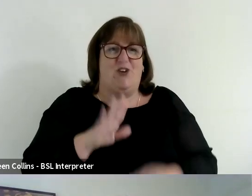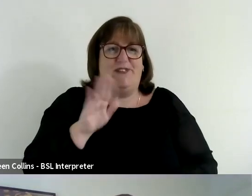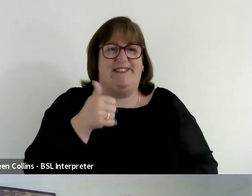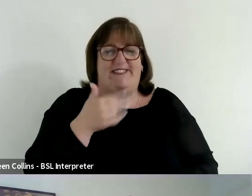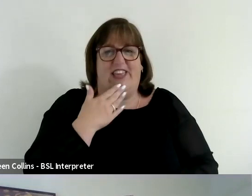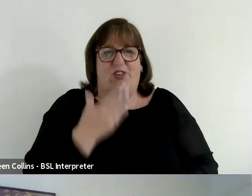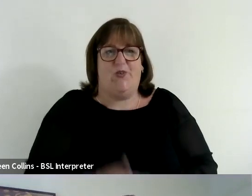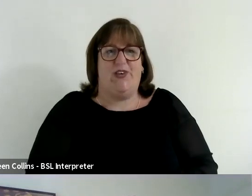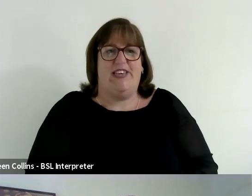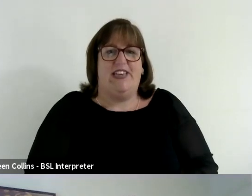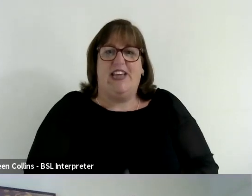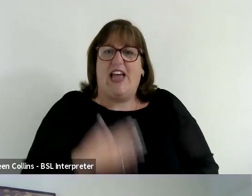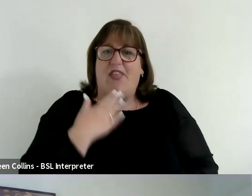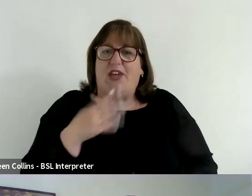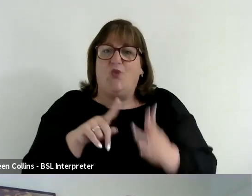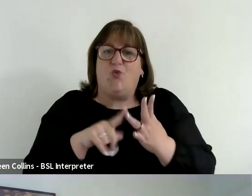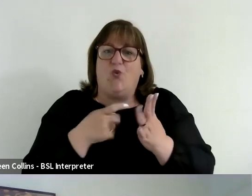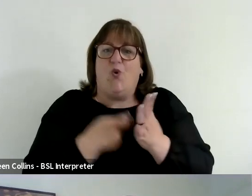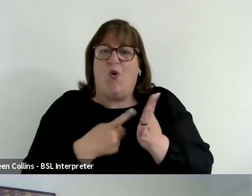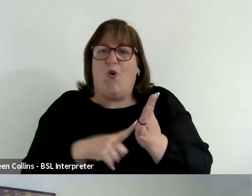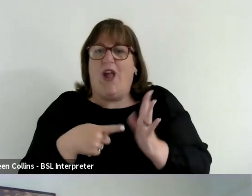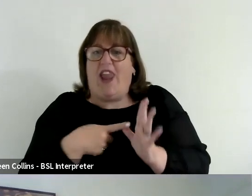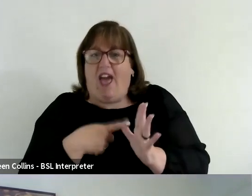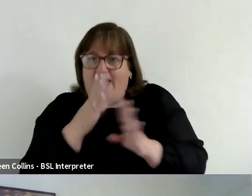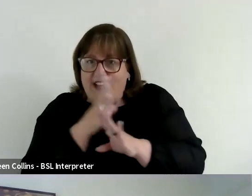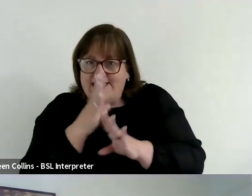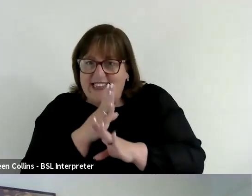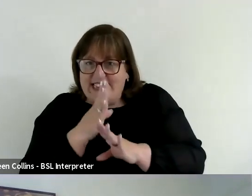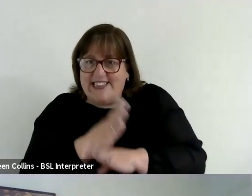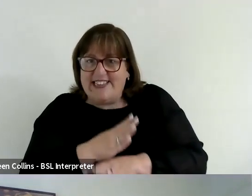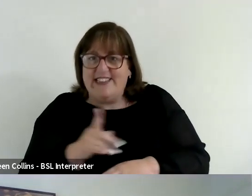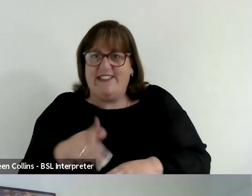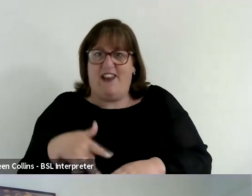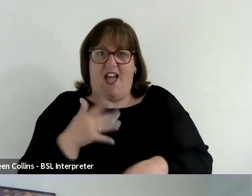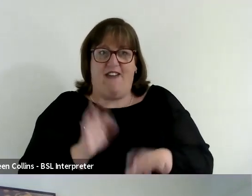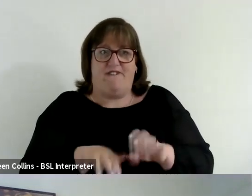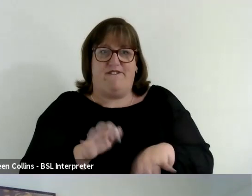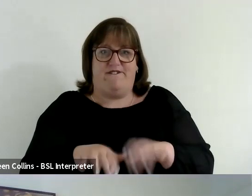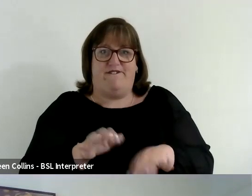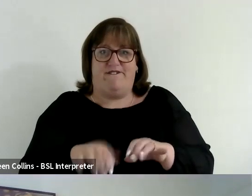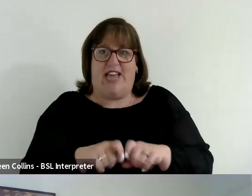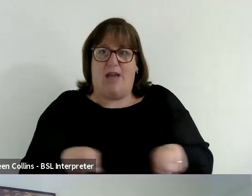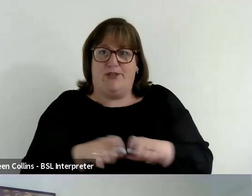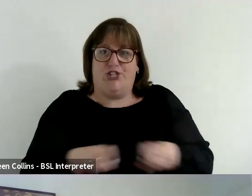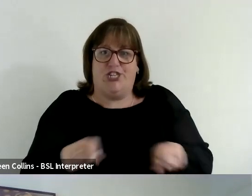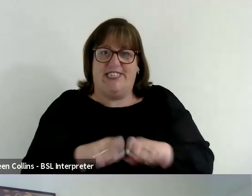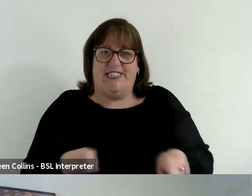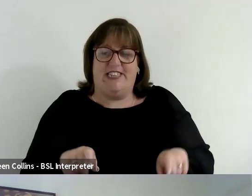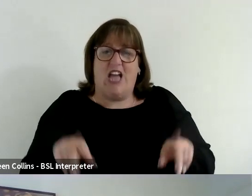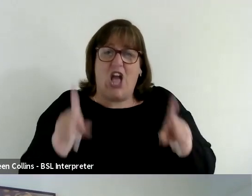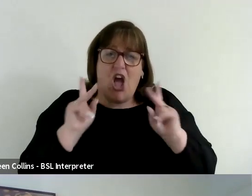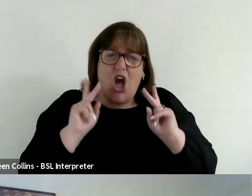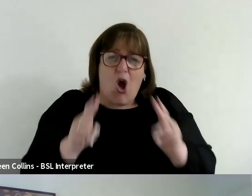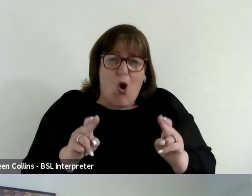thanks for Orla, who is behind the scenes but is doing live captioning. So I hope this was much